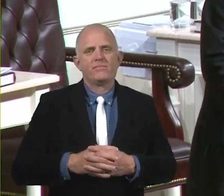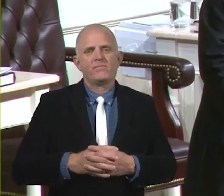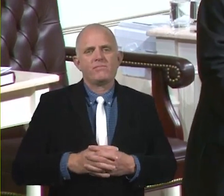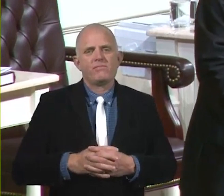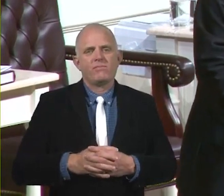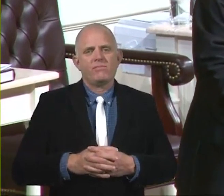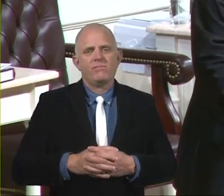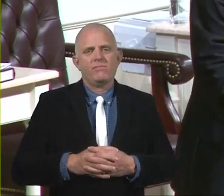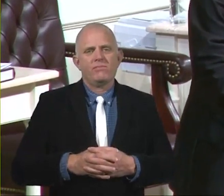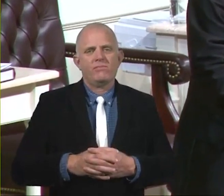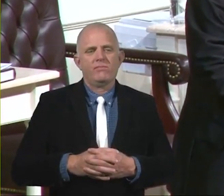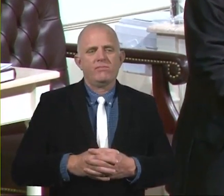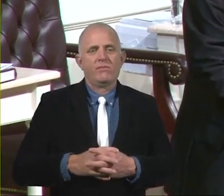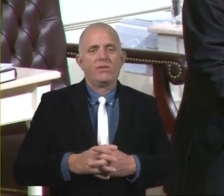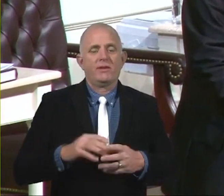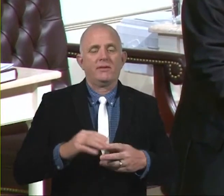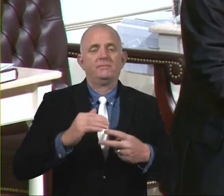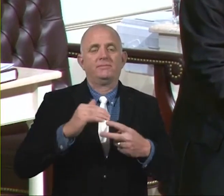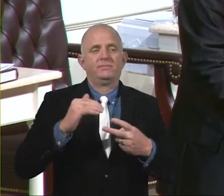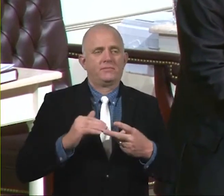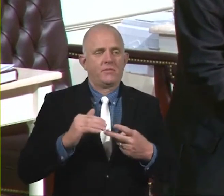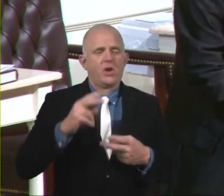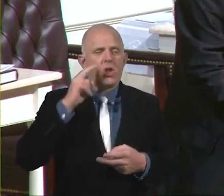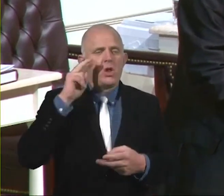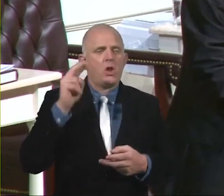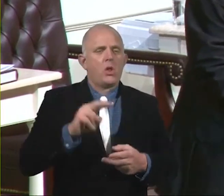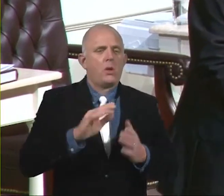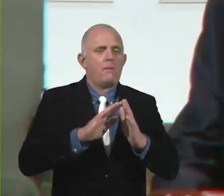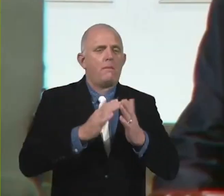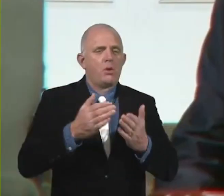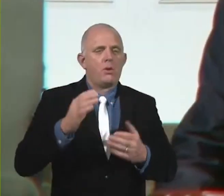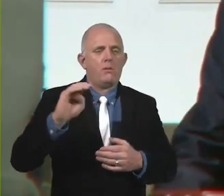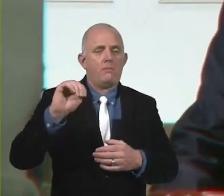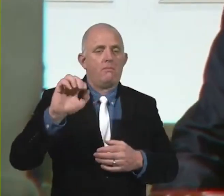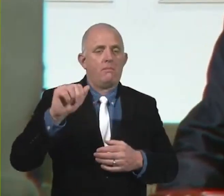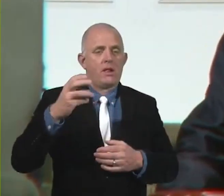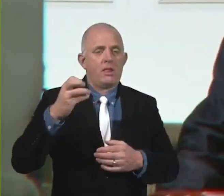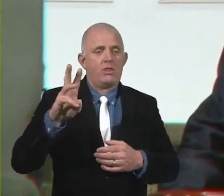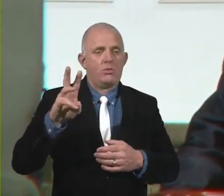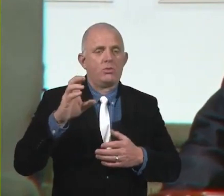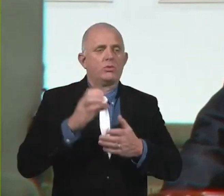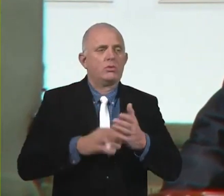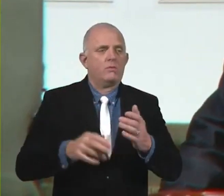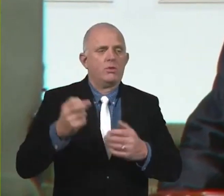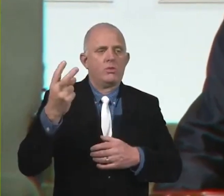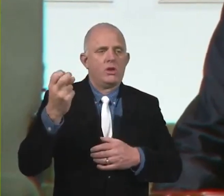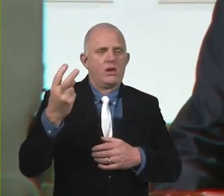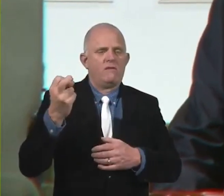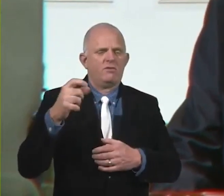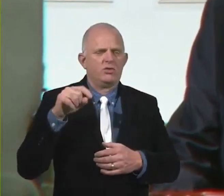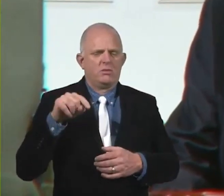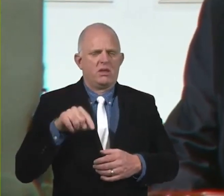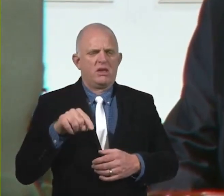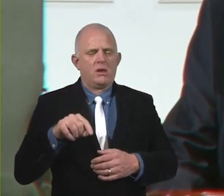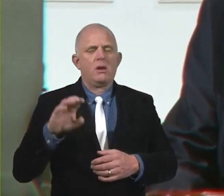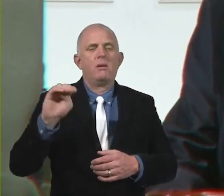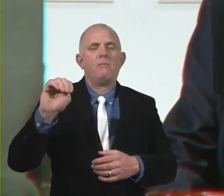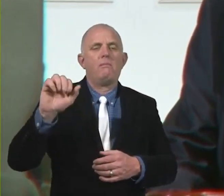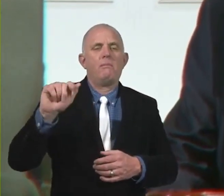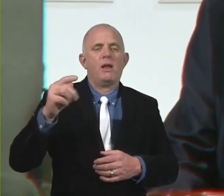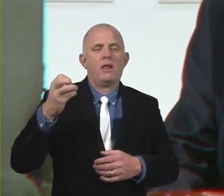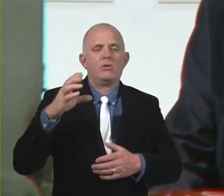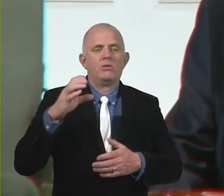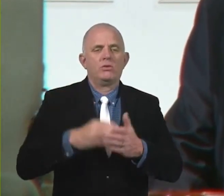Secondly, would you please turn to the book of Matthew chapter 12, and you should be there, okay? Look at